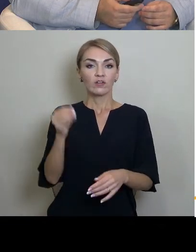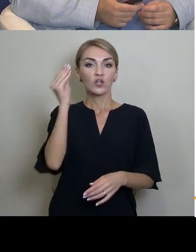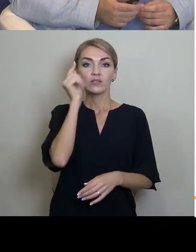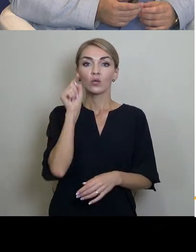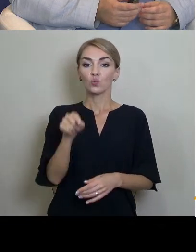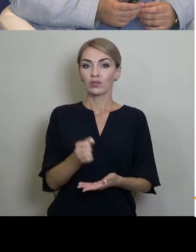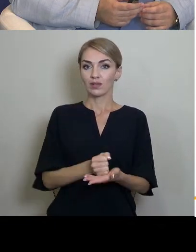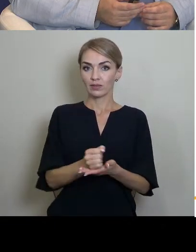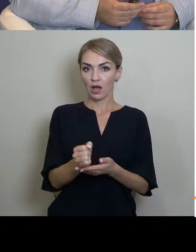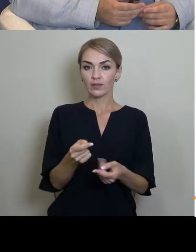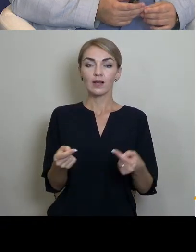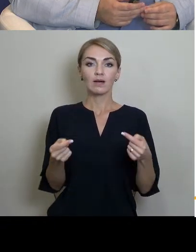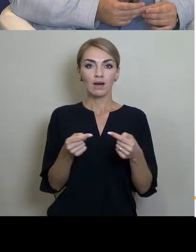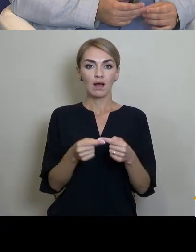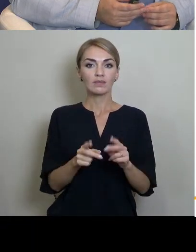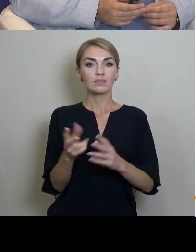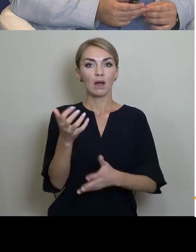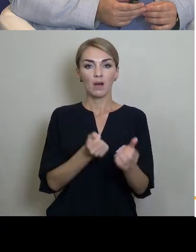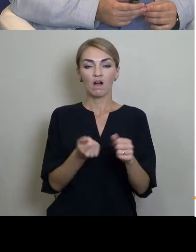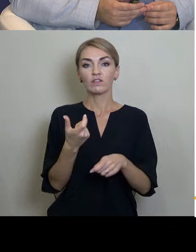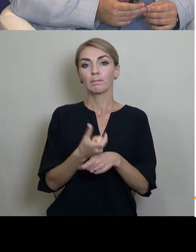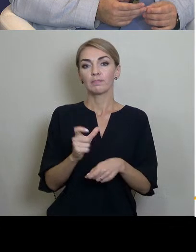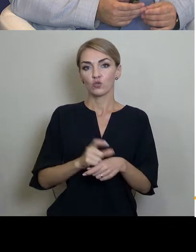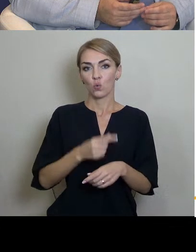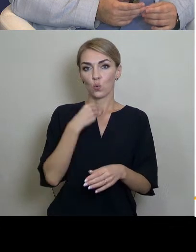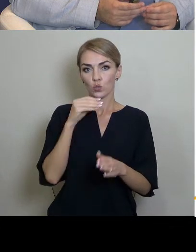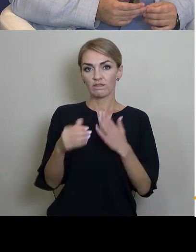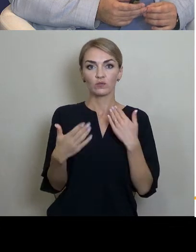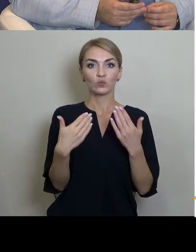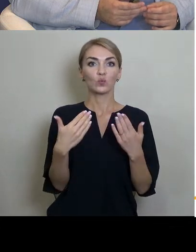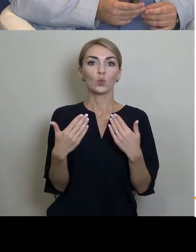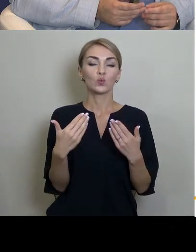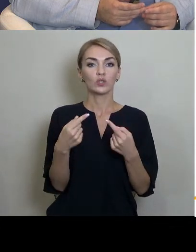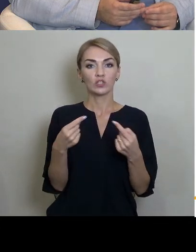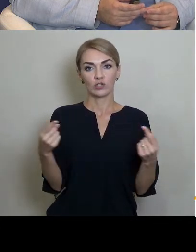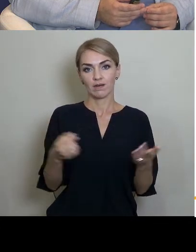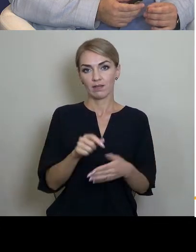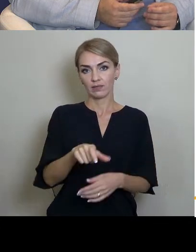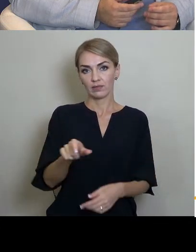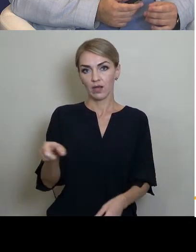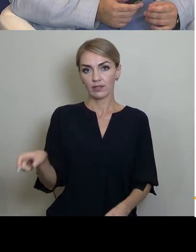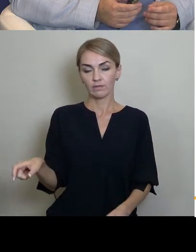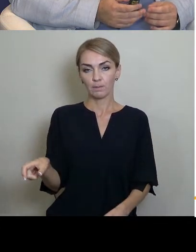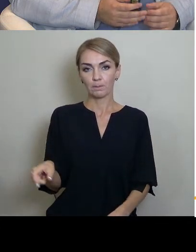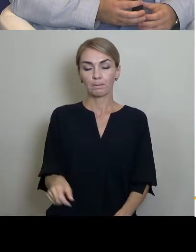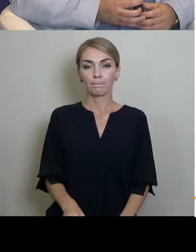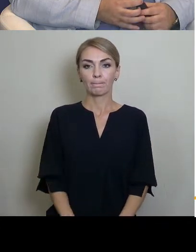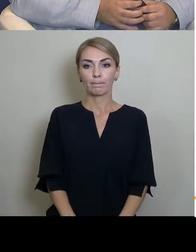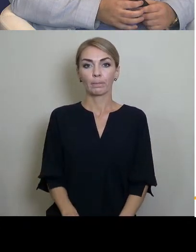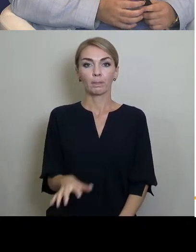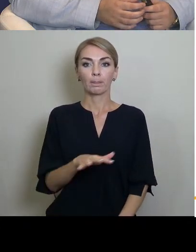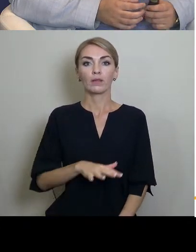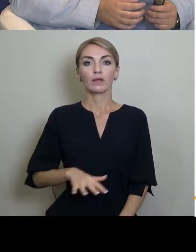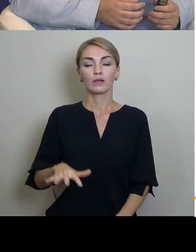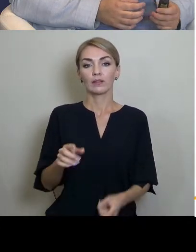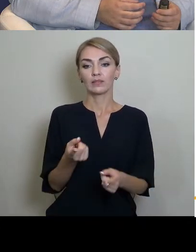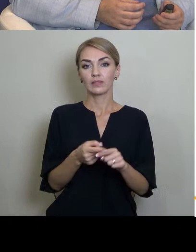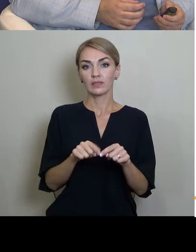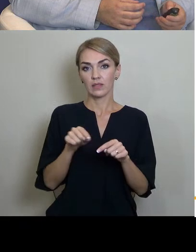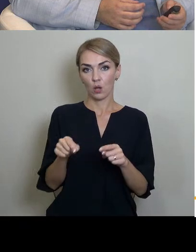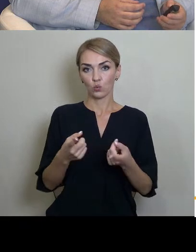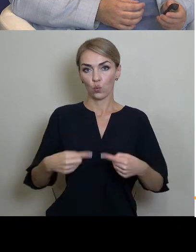and the winner is the candidate that got largest number of votes with respect to other candidates within